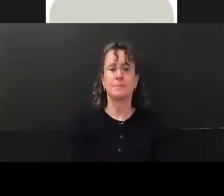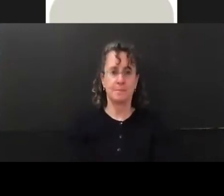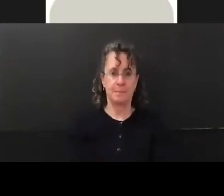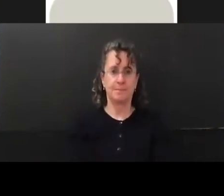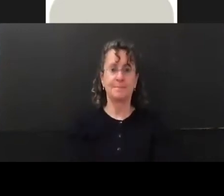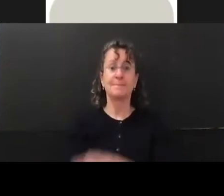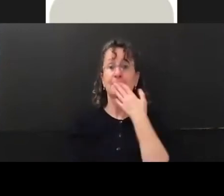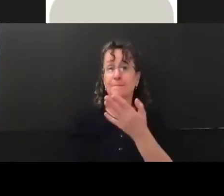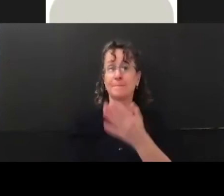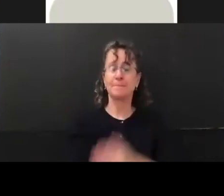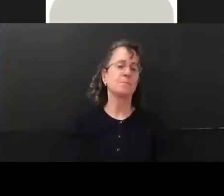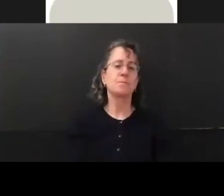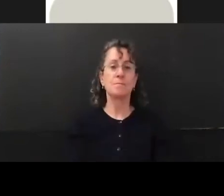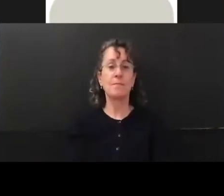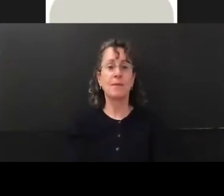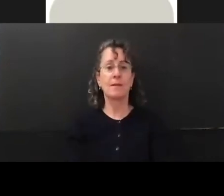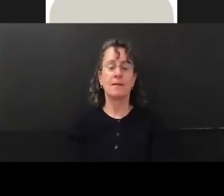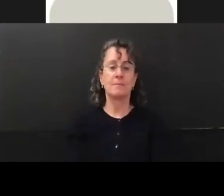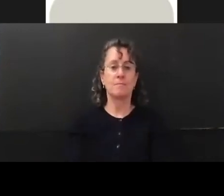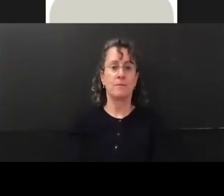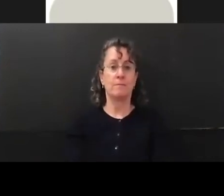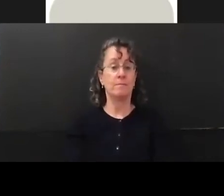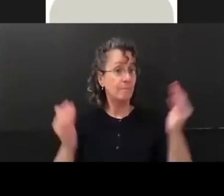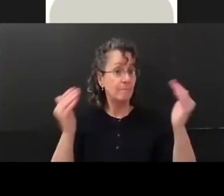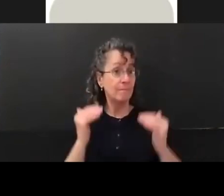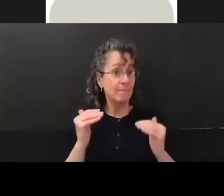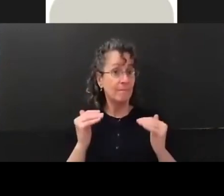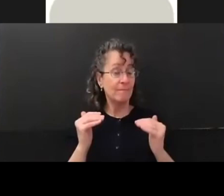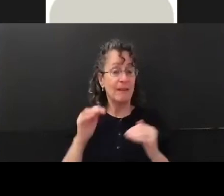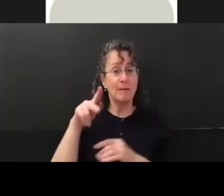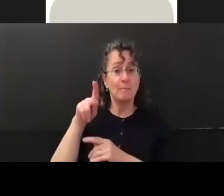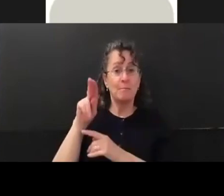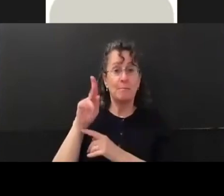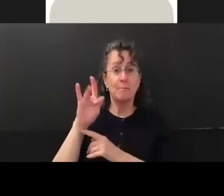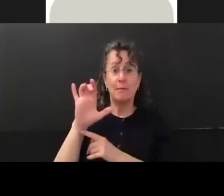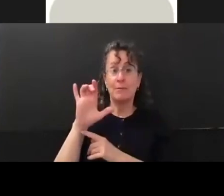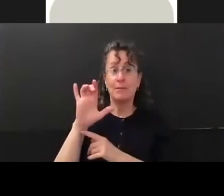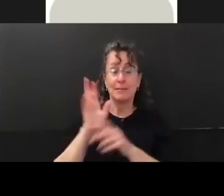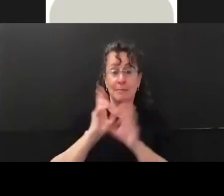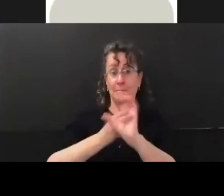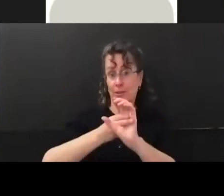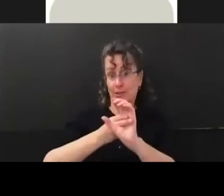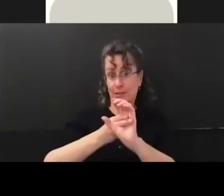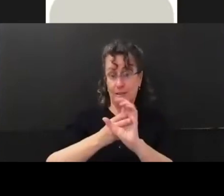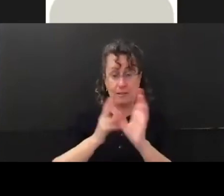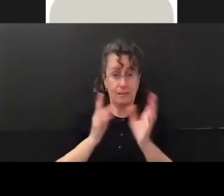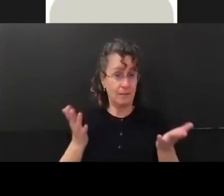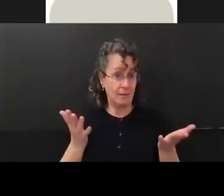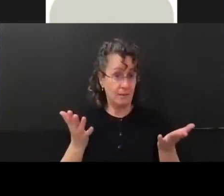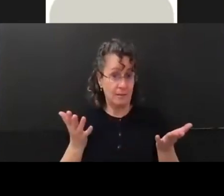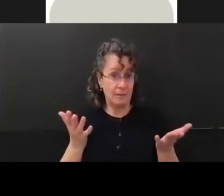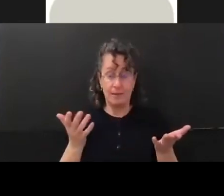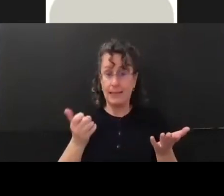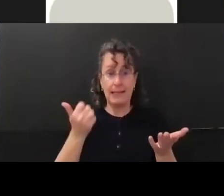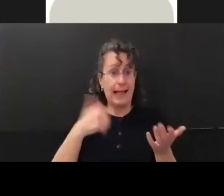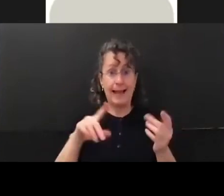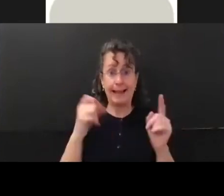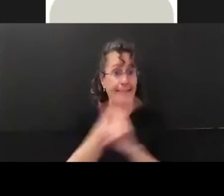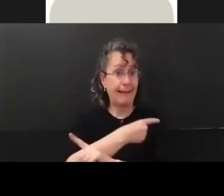you. Now I see on our agenda is public participation. So anything that's unrelated